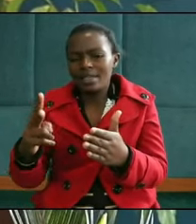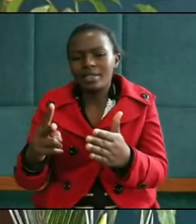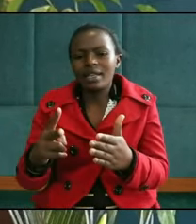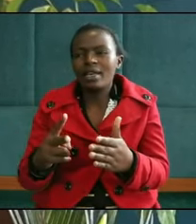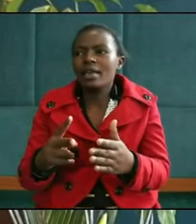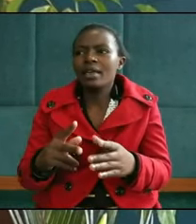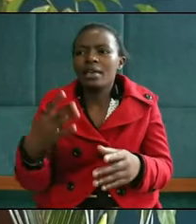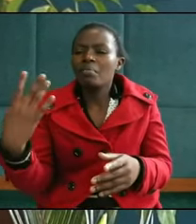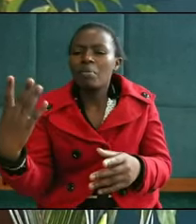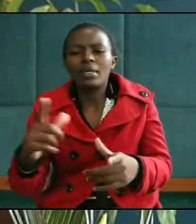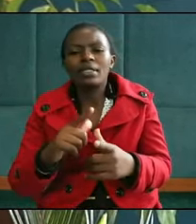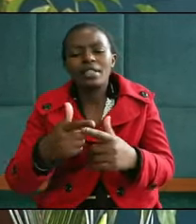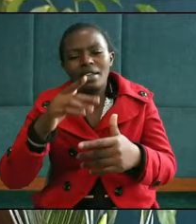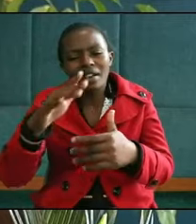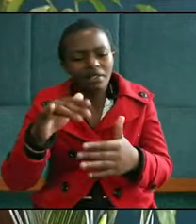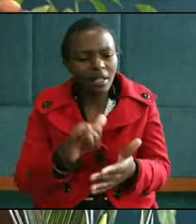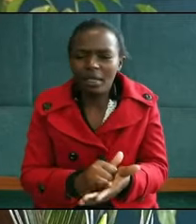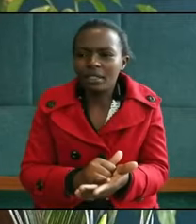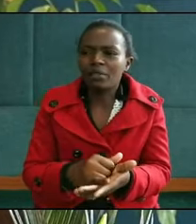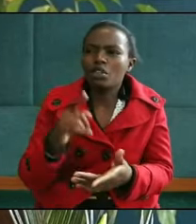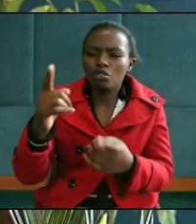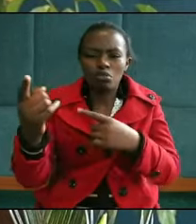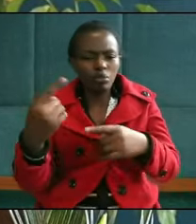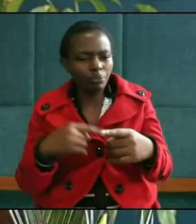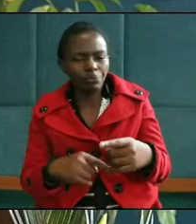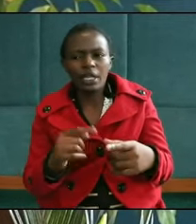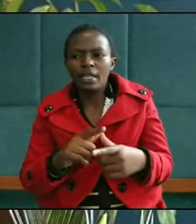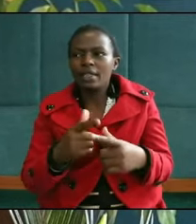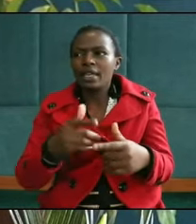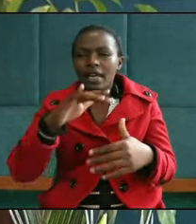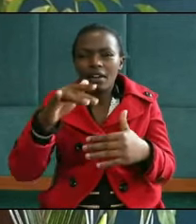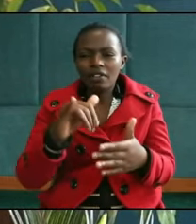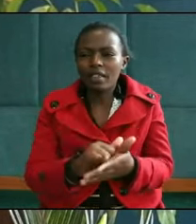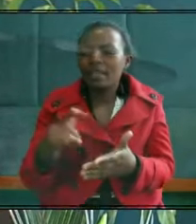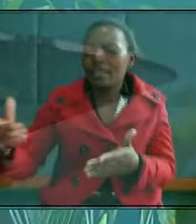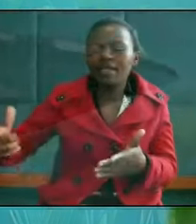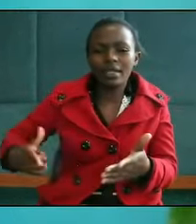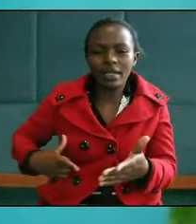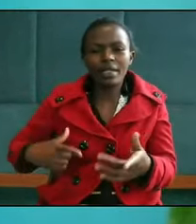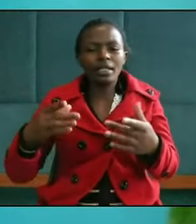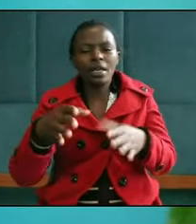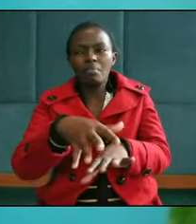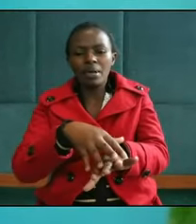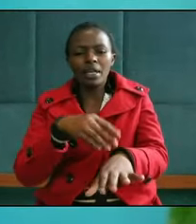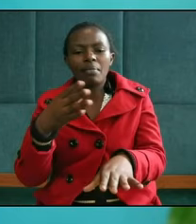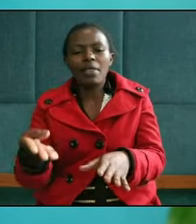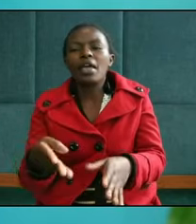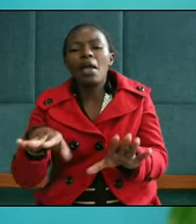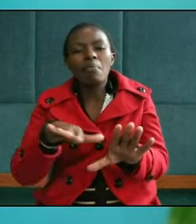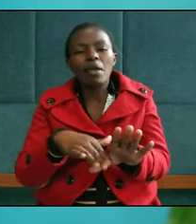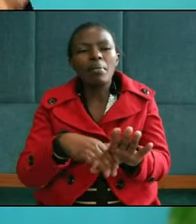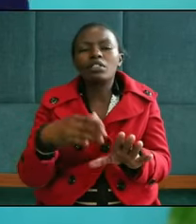After they read and finished, they came, to cut the long story short, those ladies became baptized members of the Seventh-day